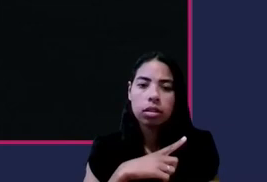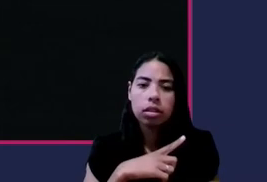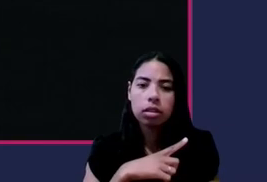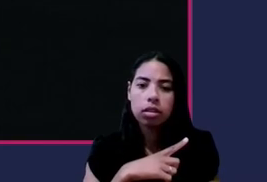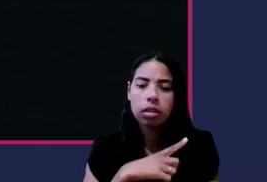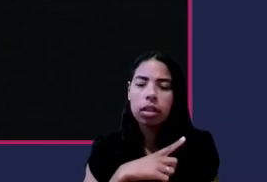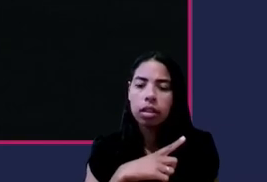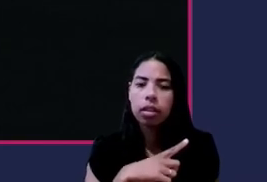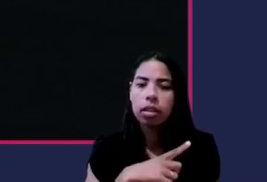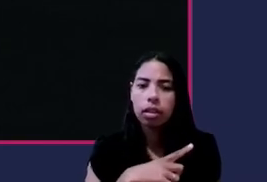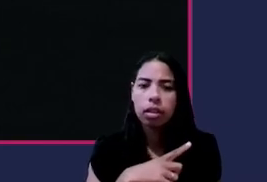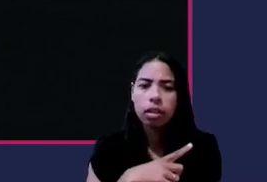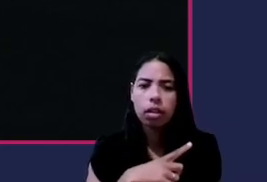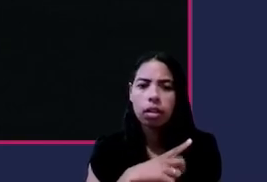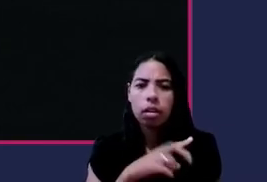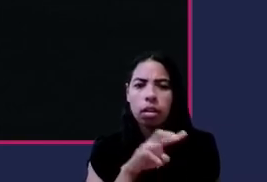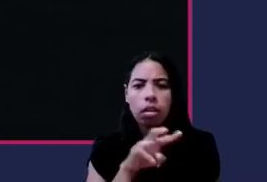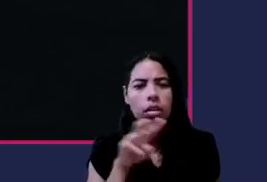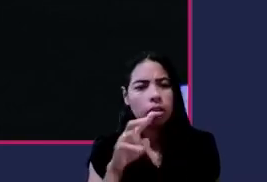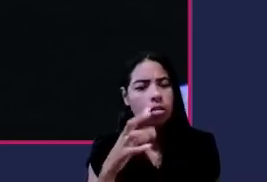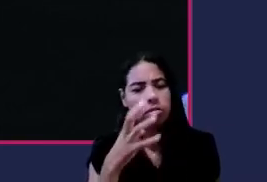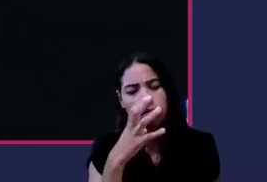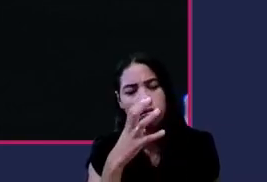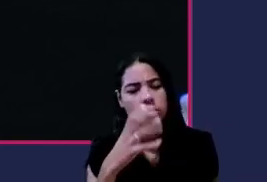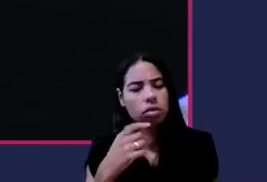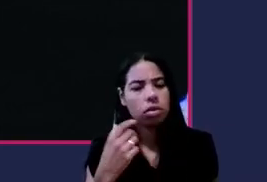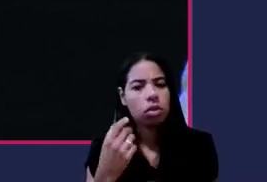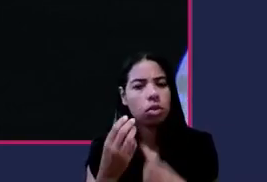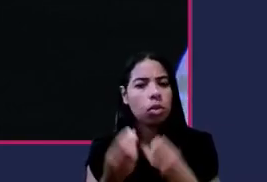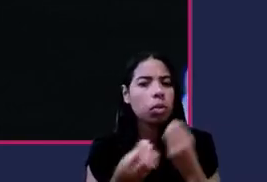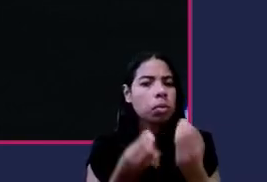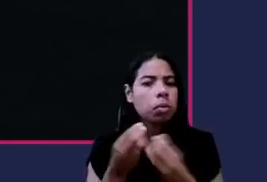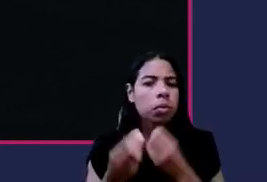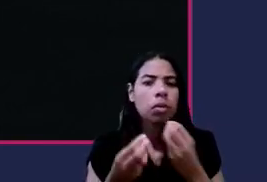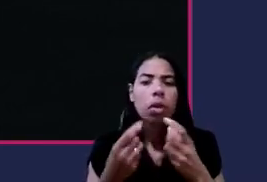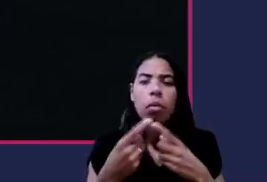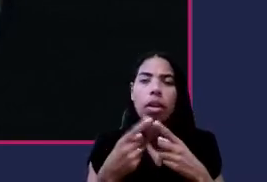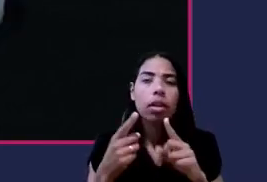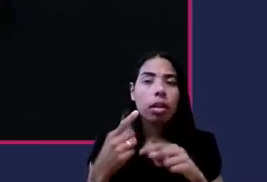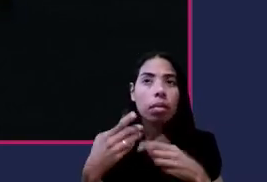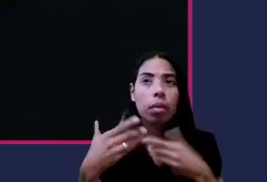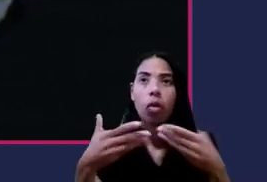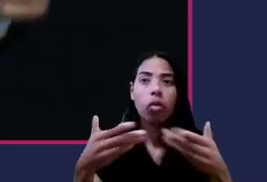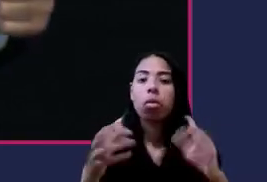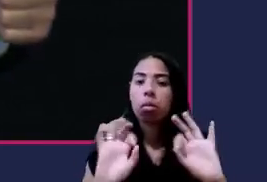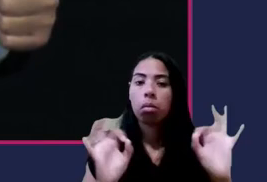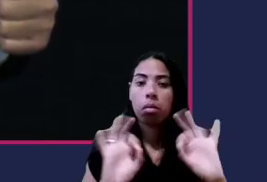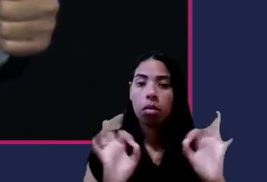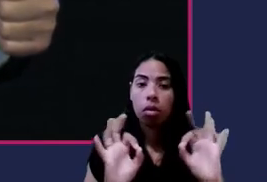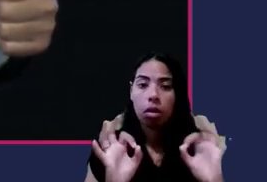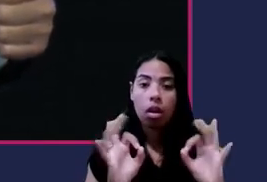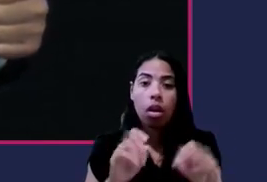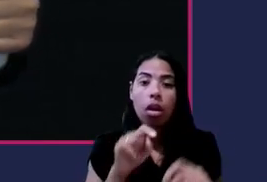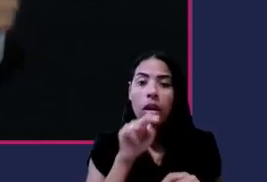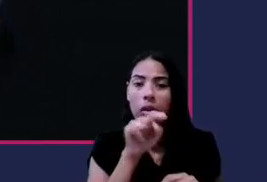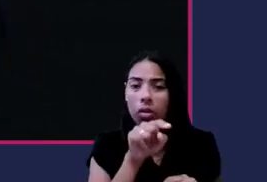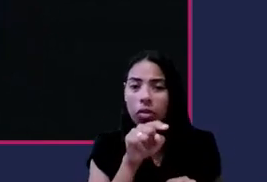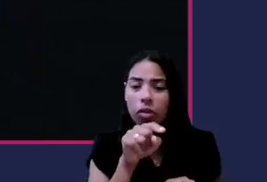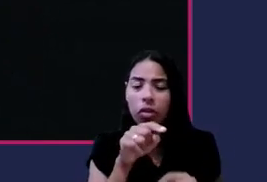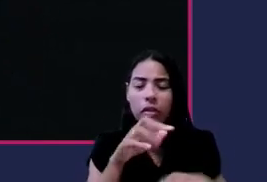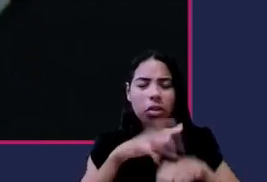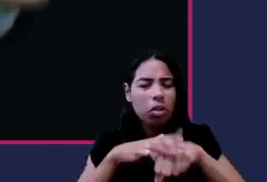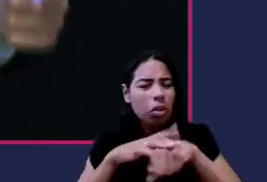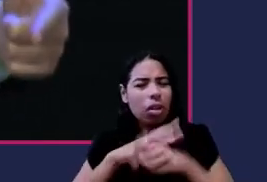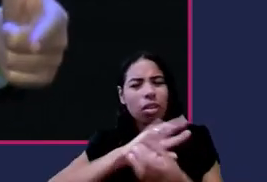entrance diseases that were preventable through vaccines. And before COVID, I was furthering